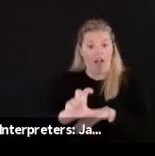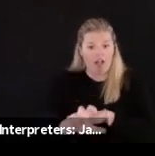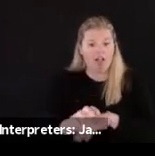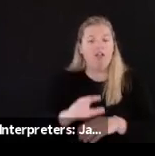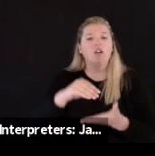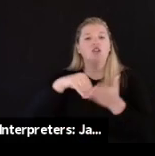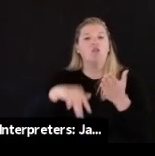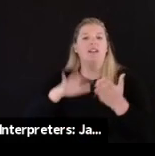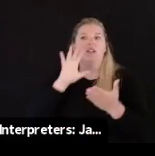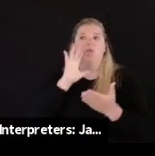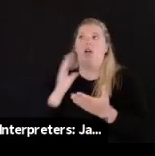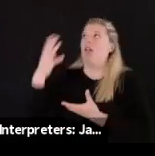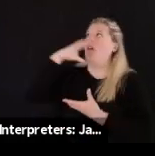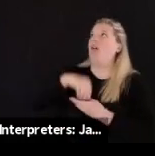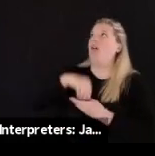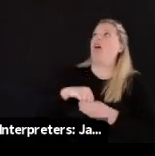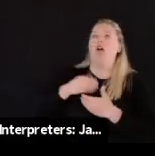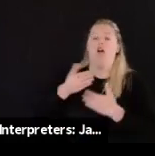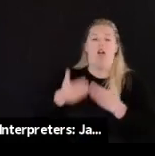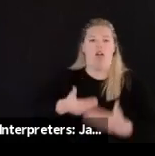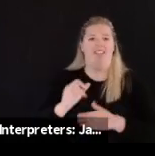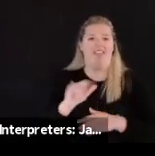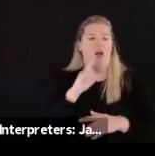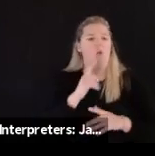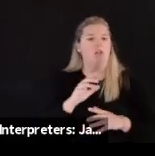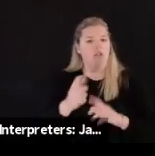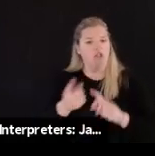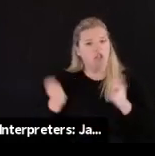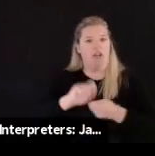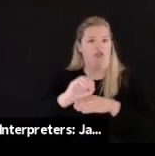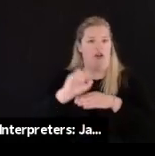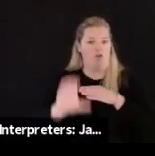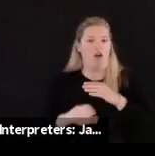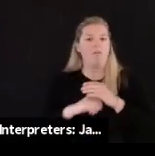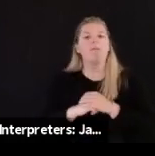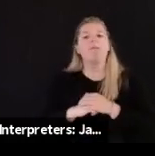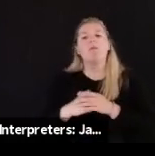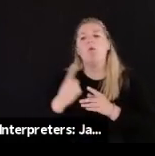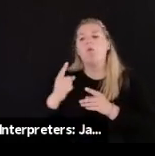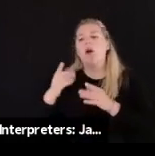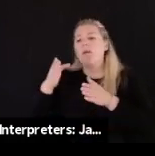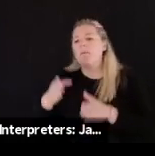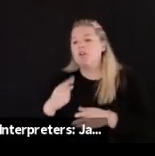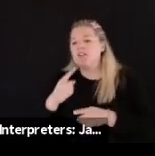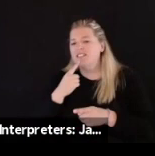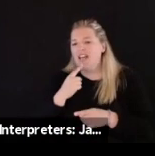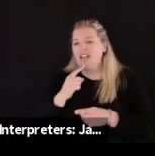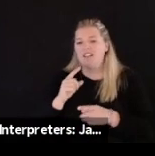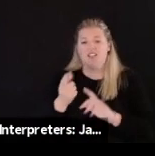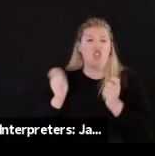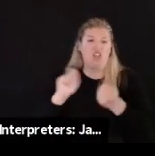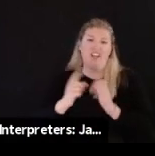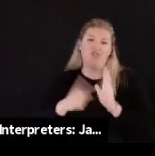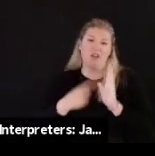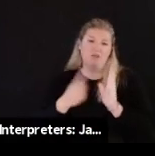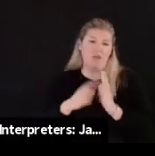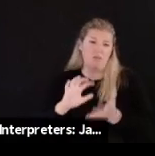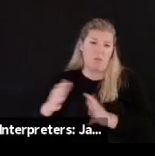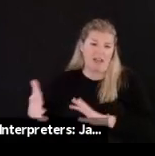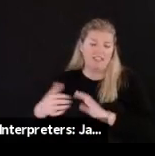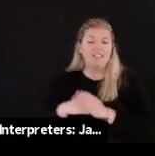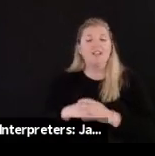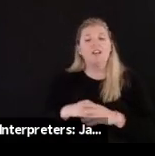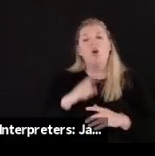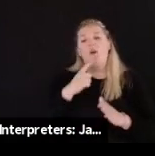those efforts. Boris said, I like learning is sometimes messy. Jared said we have to apply abolition politics